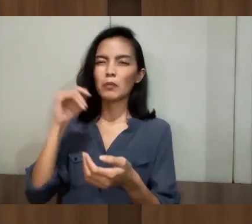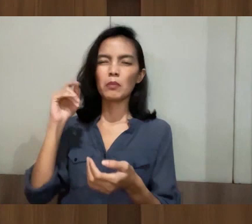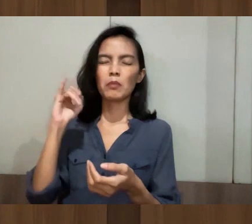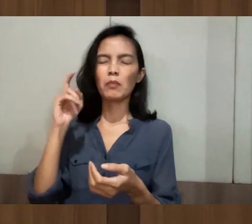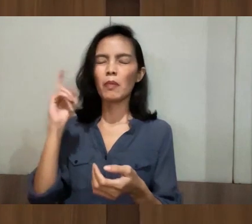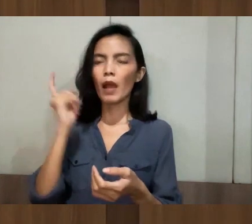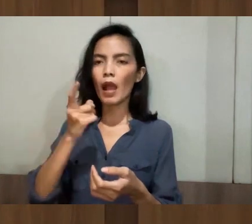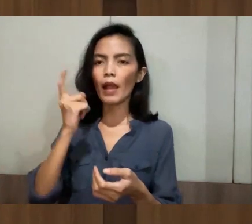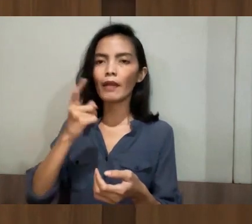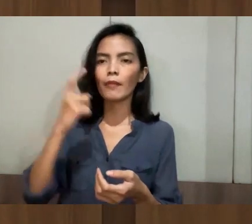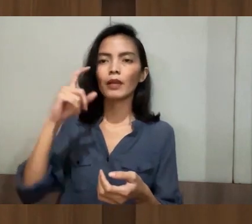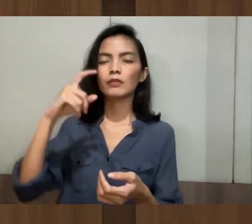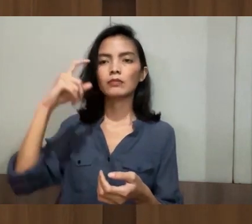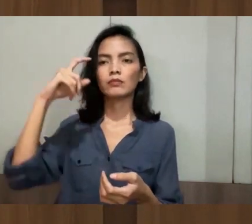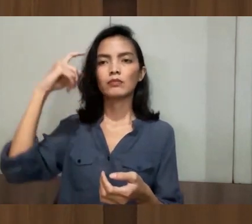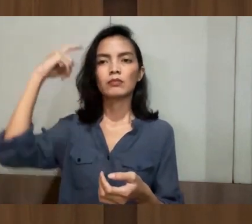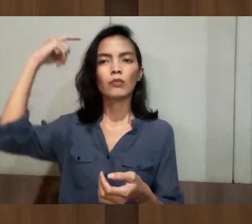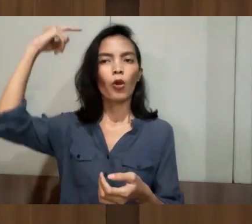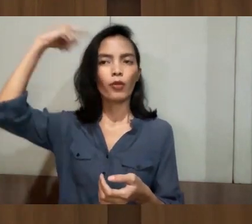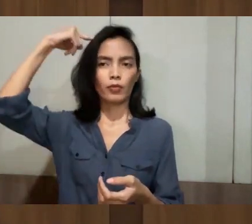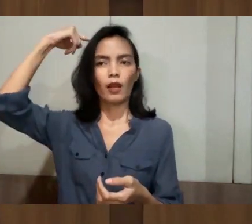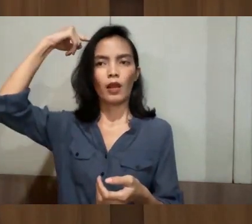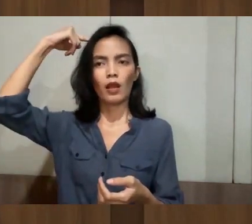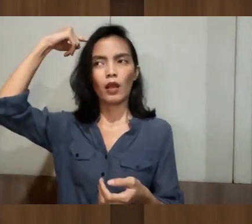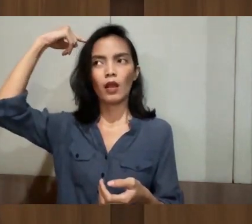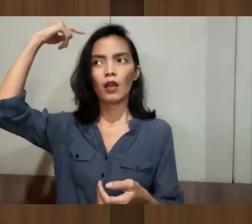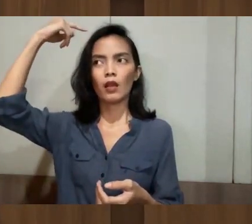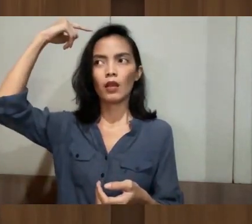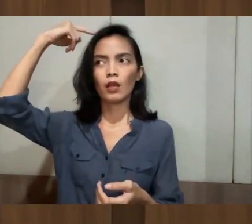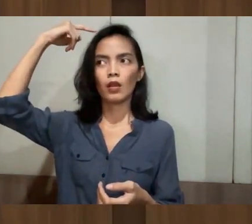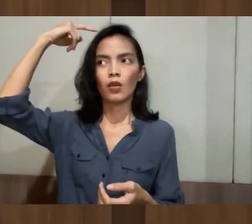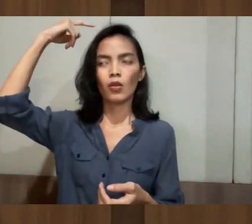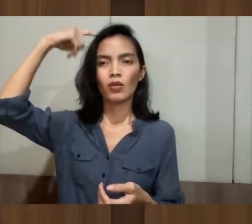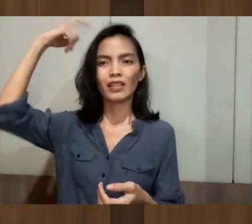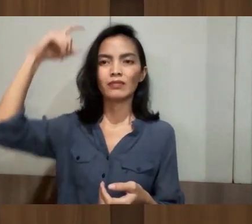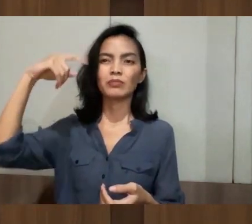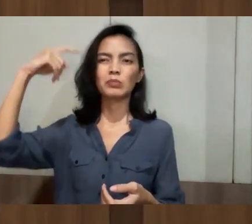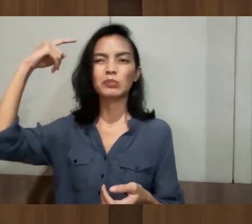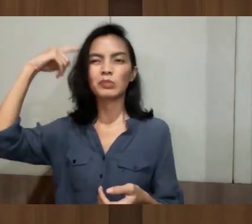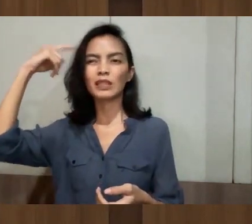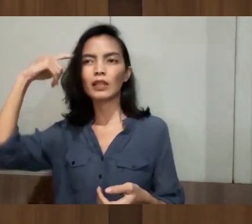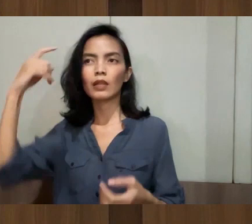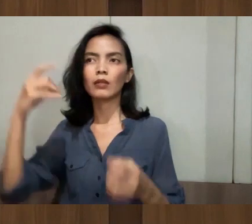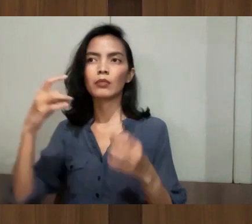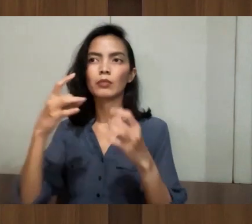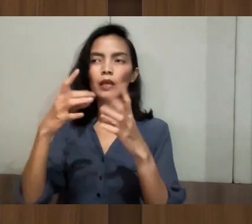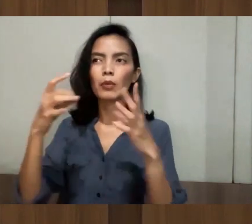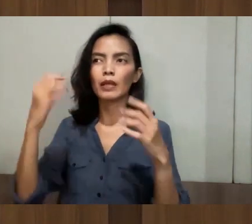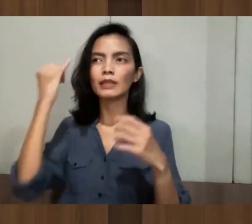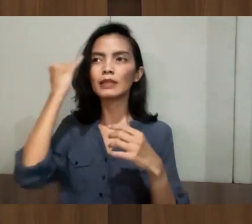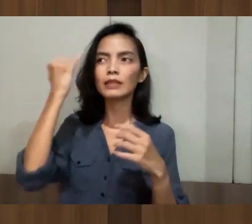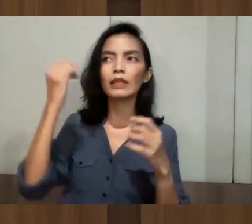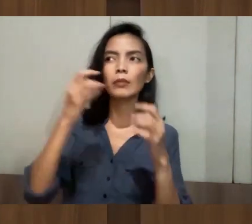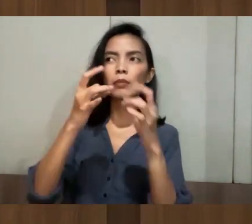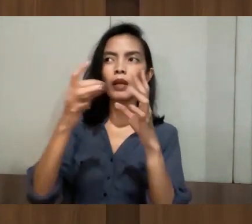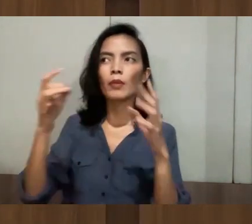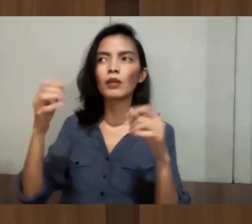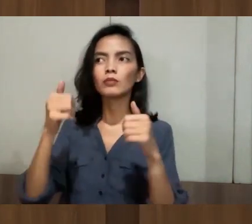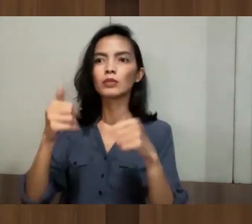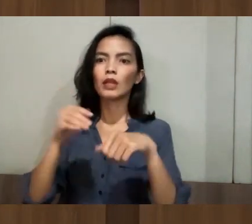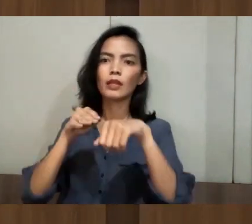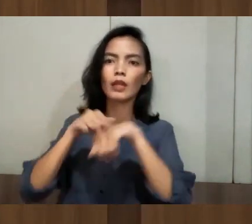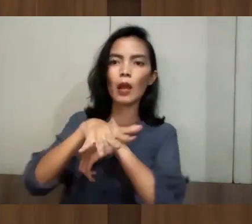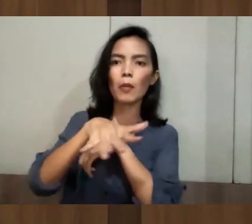mind that functions as a magnificent tool for you to create the weirdest, the wildest,